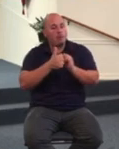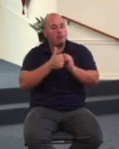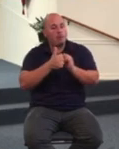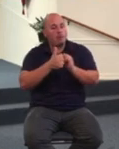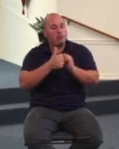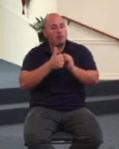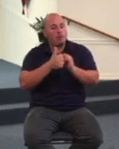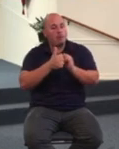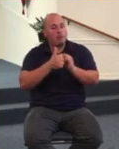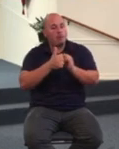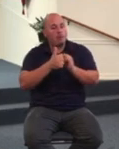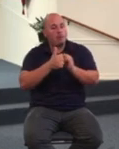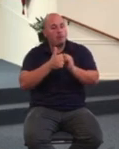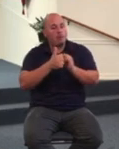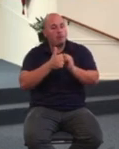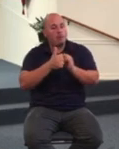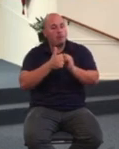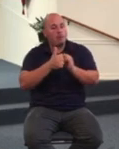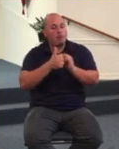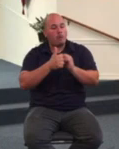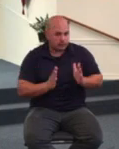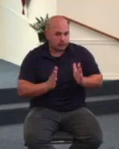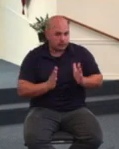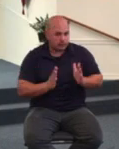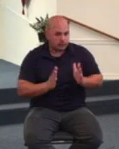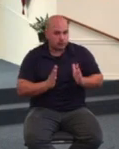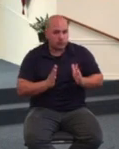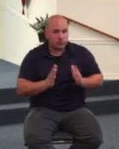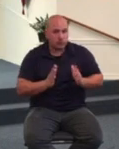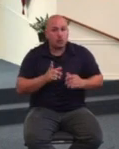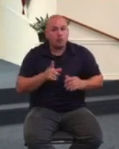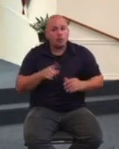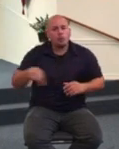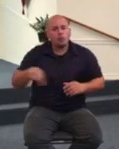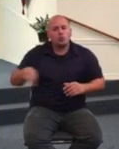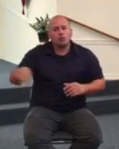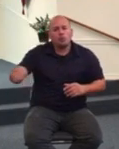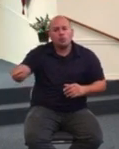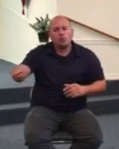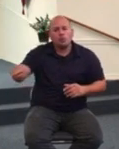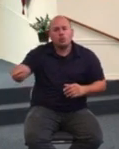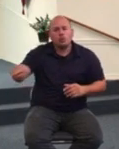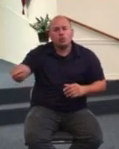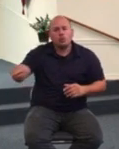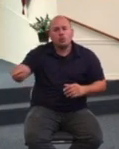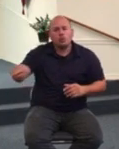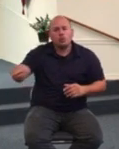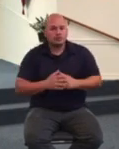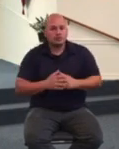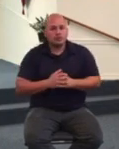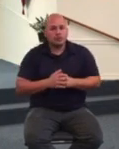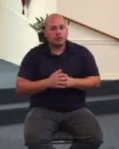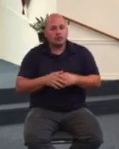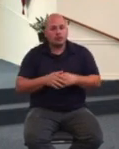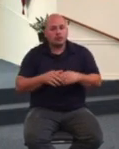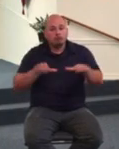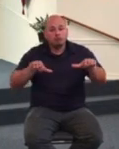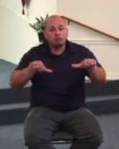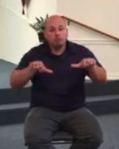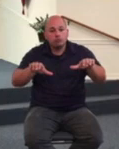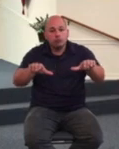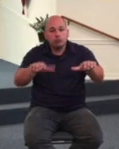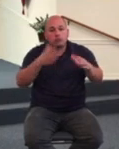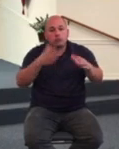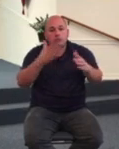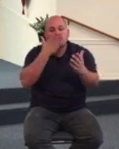But to you who are listening, I say, love your enemies. Do good to those who hate you. Bless